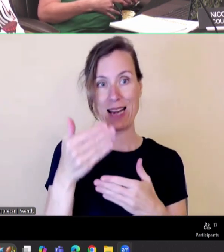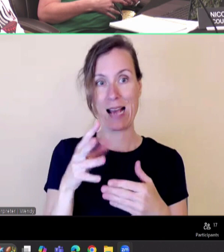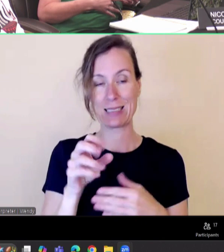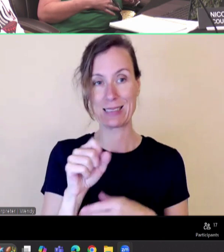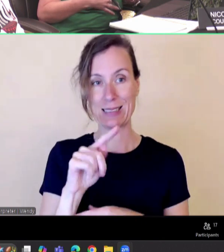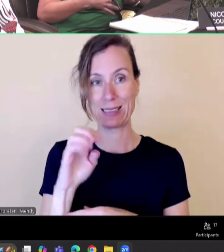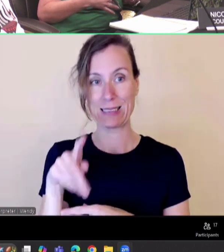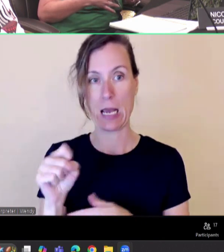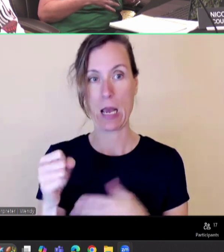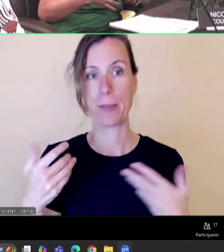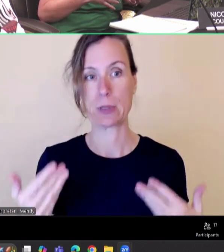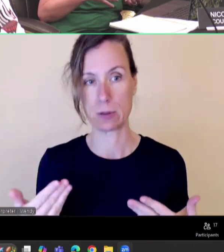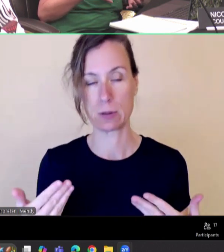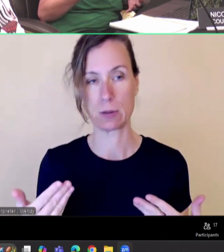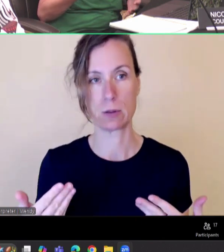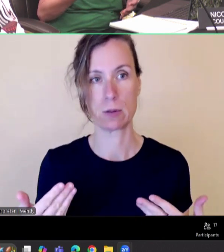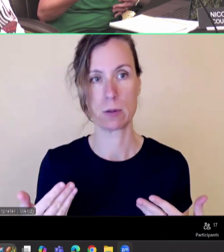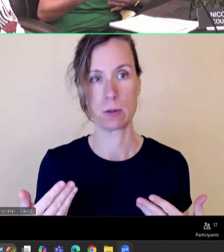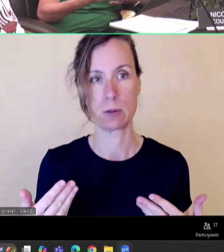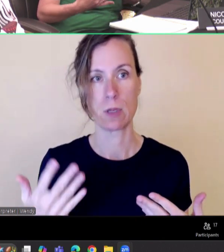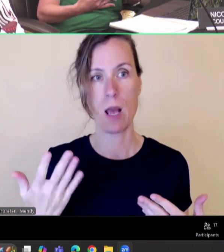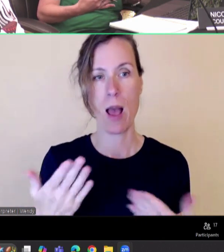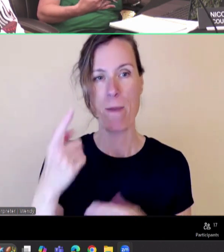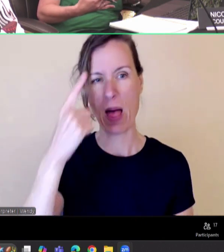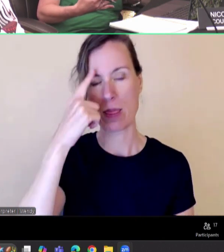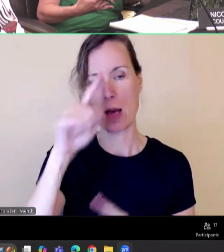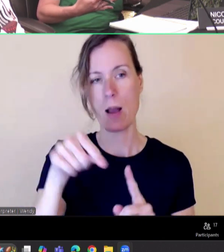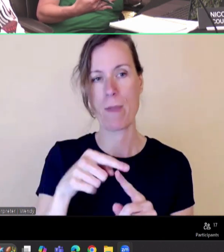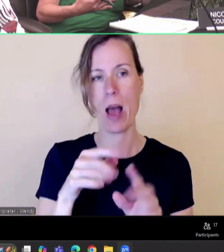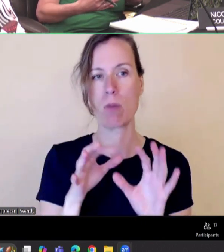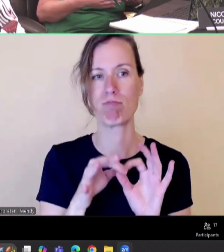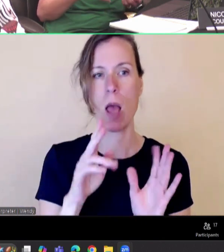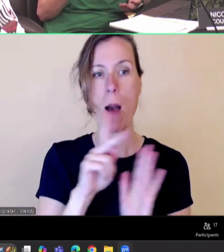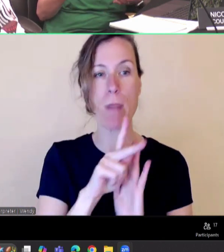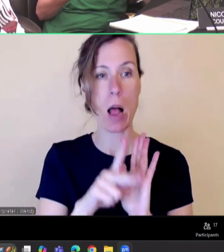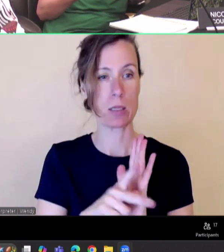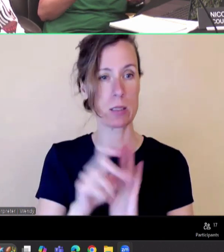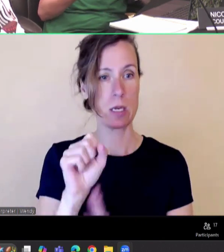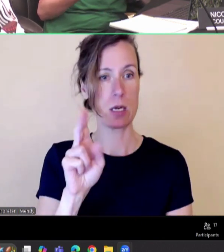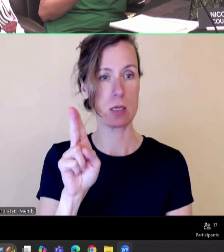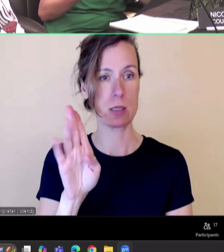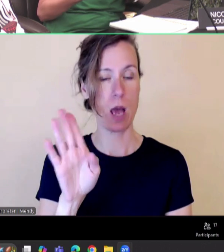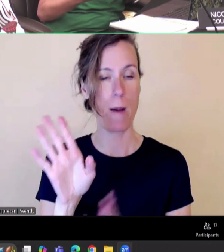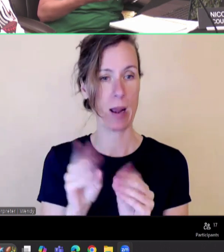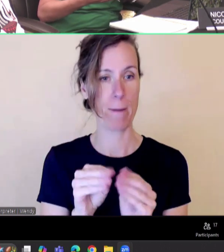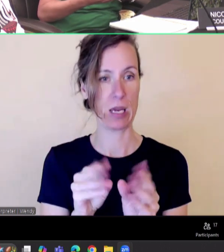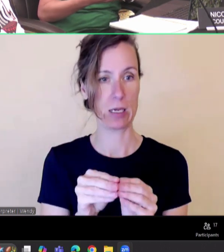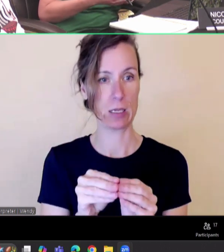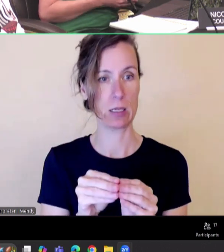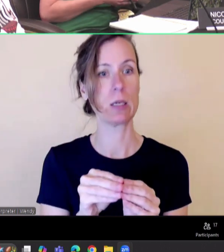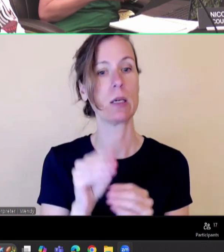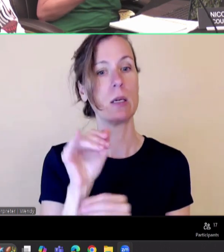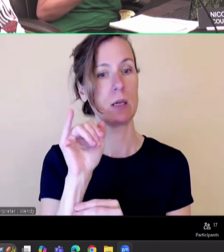about the policy subcommittee, assuming it stays somewhat intact.